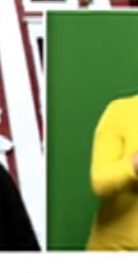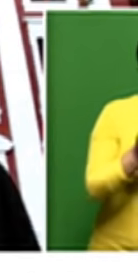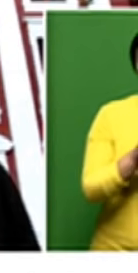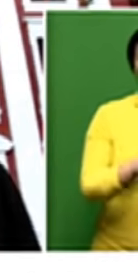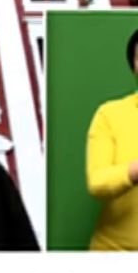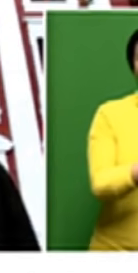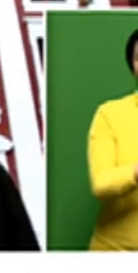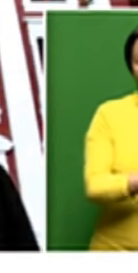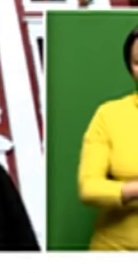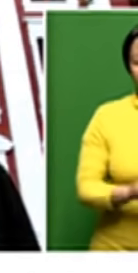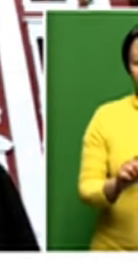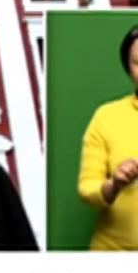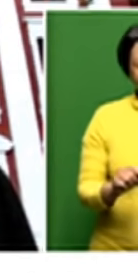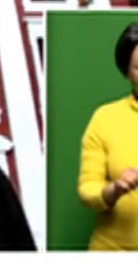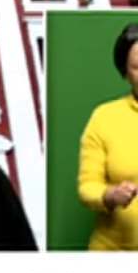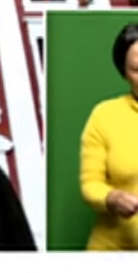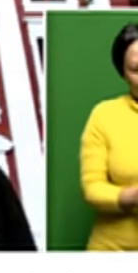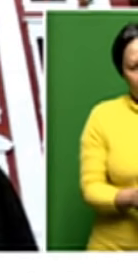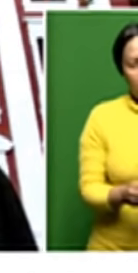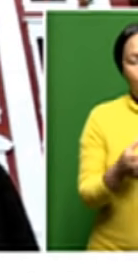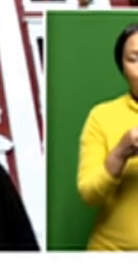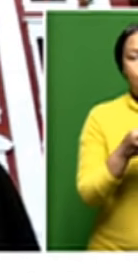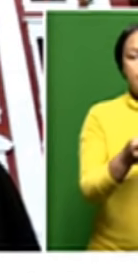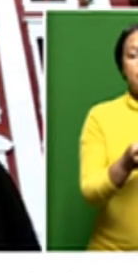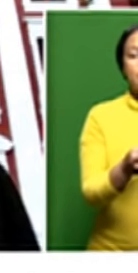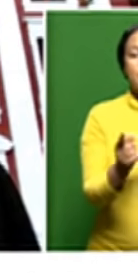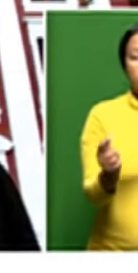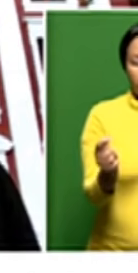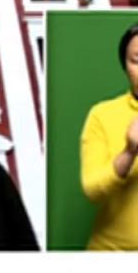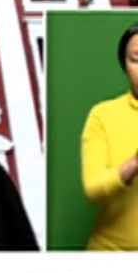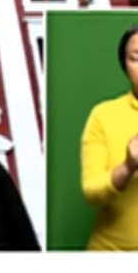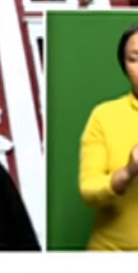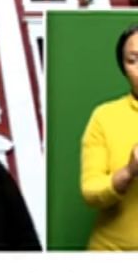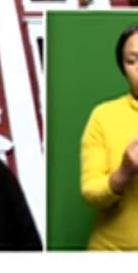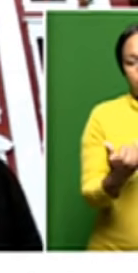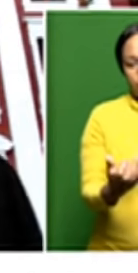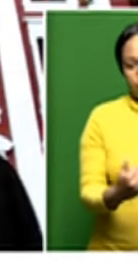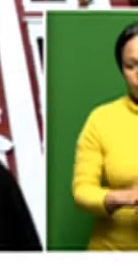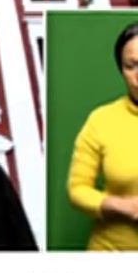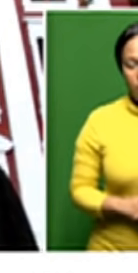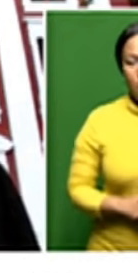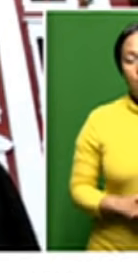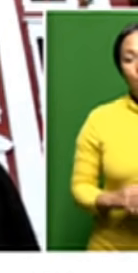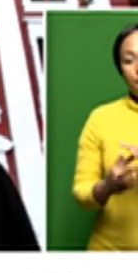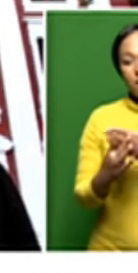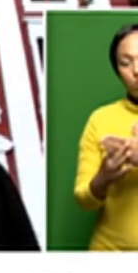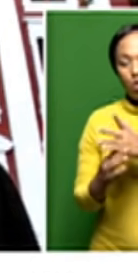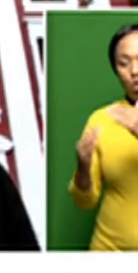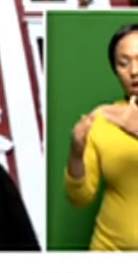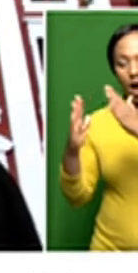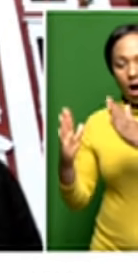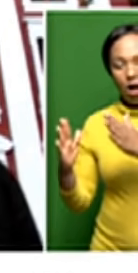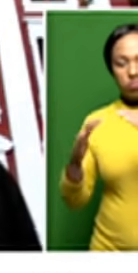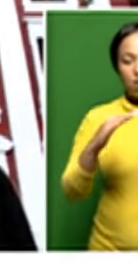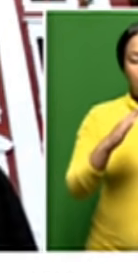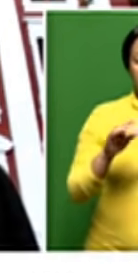So there's definitely a commitment and there's a change in the way that work is being done between the two houses and